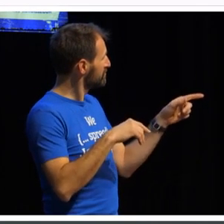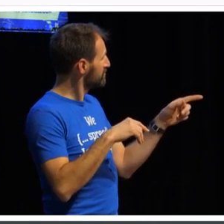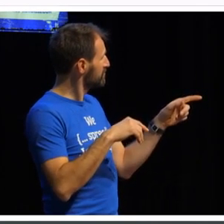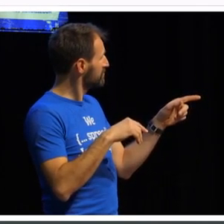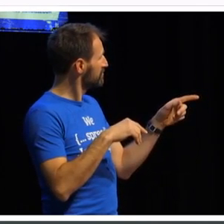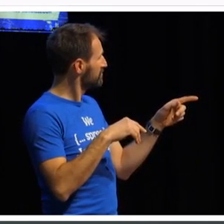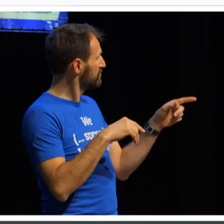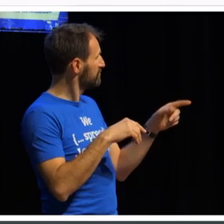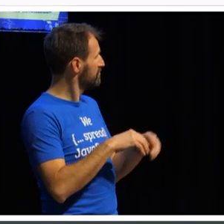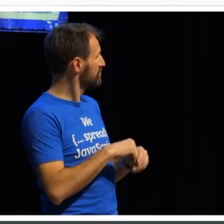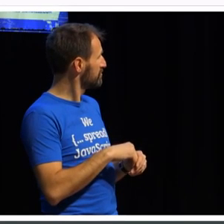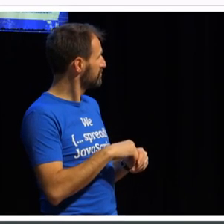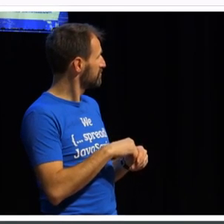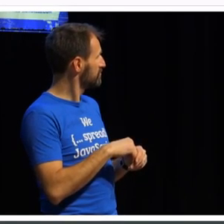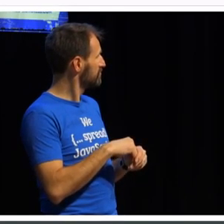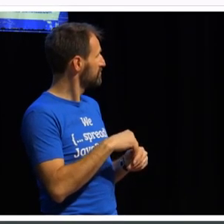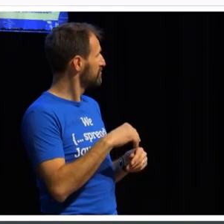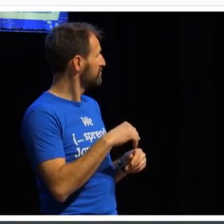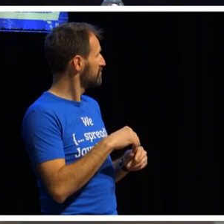this glass.